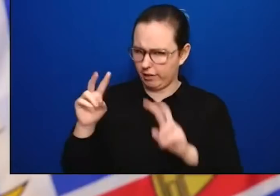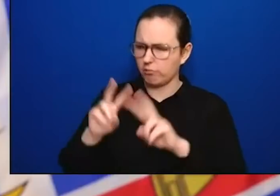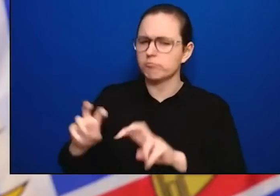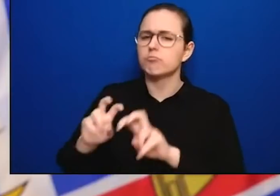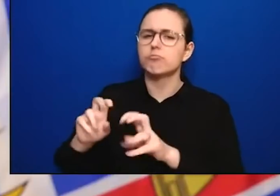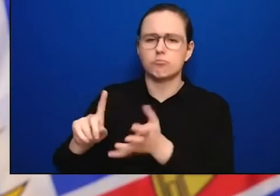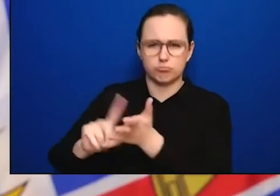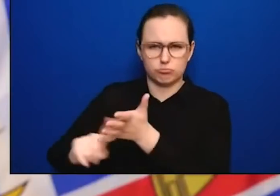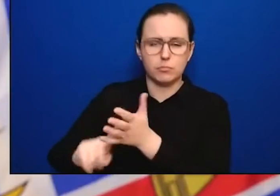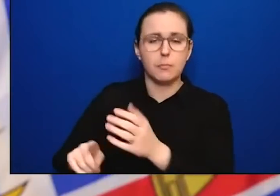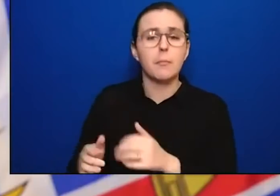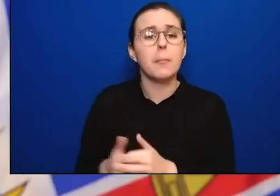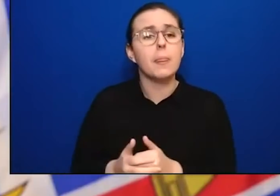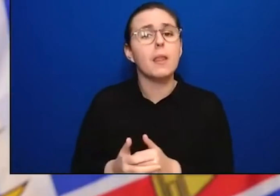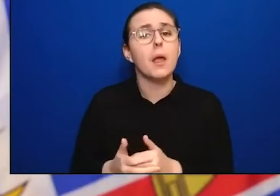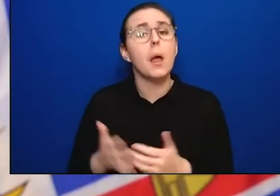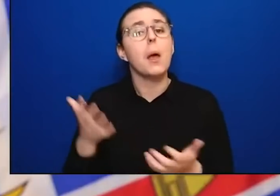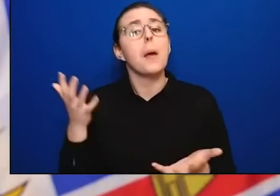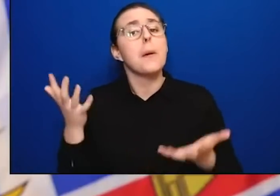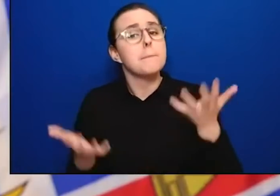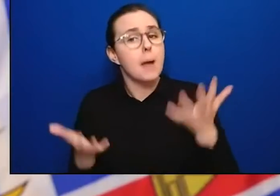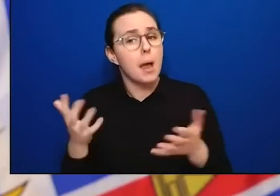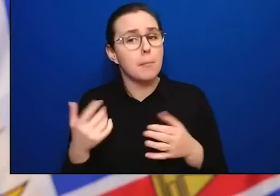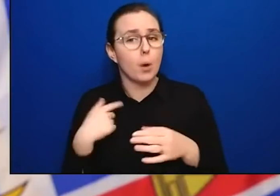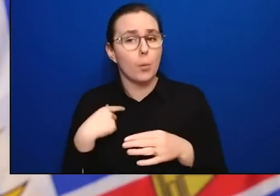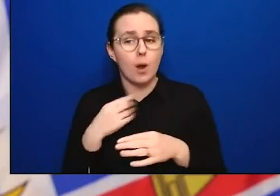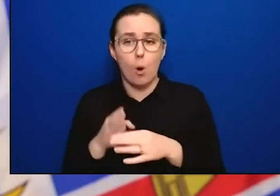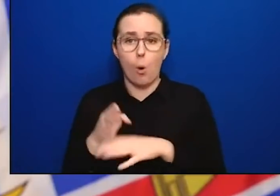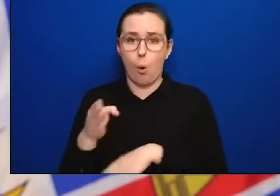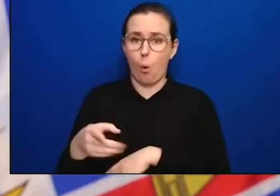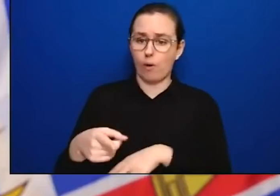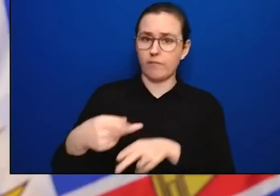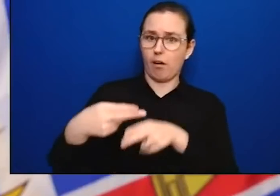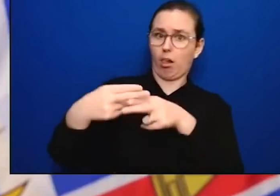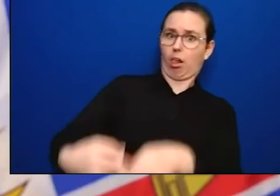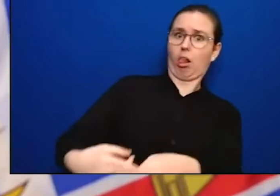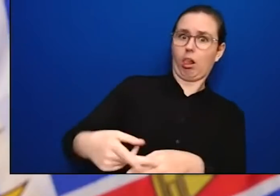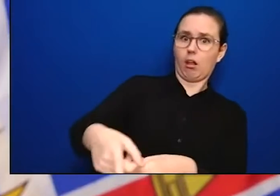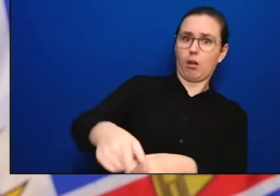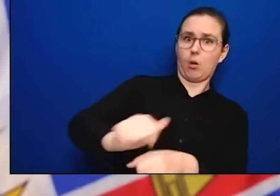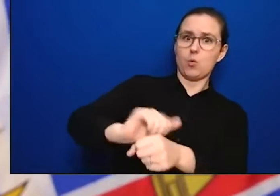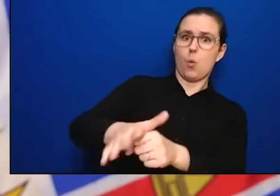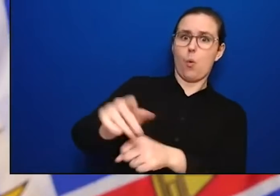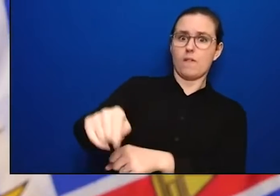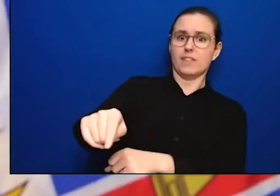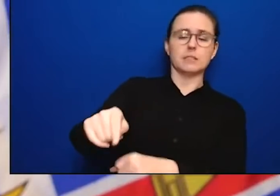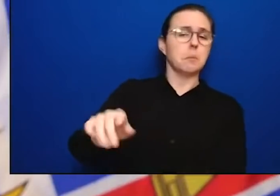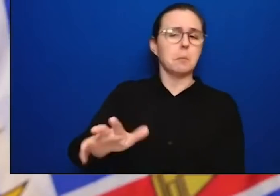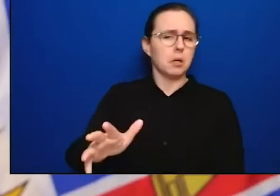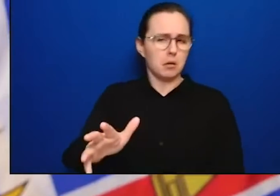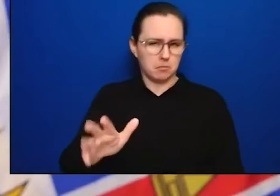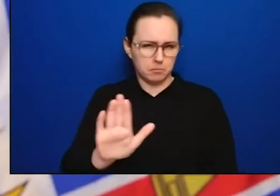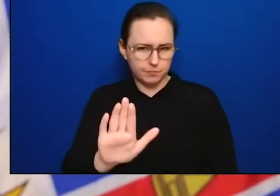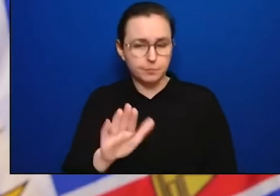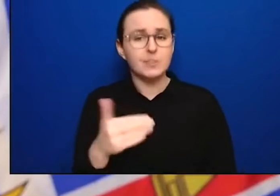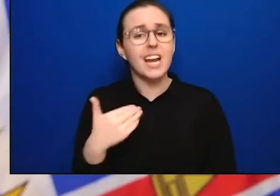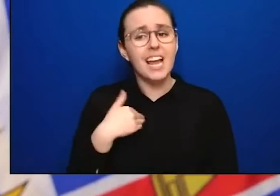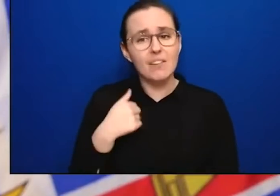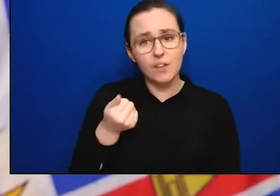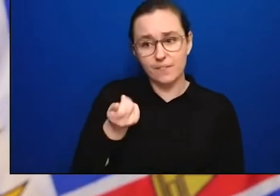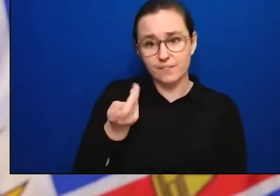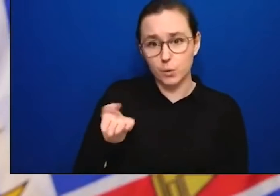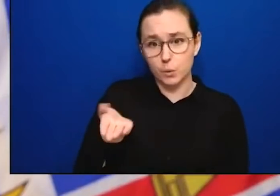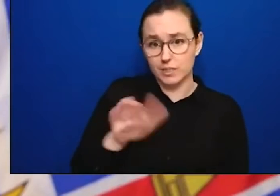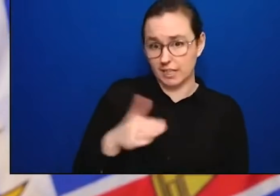analysis a few times. I will say that if anything, we overcall deaths from COVID,